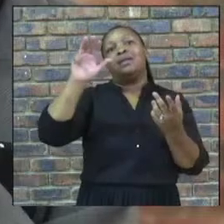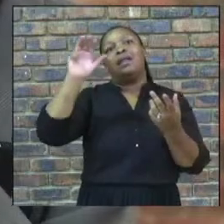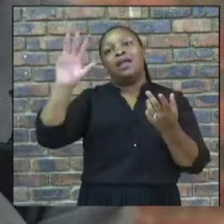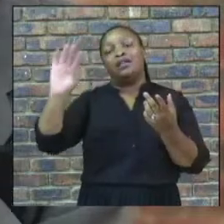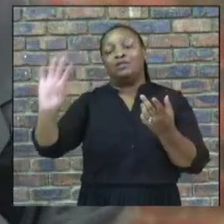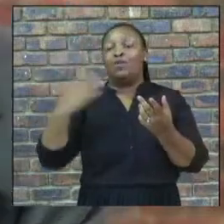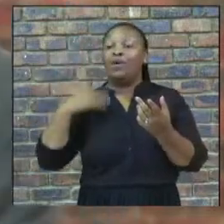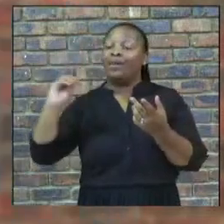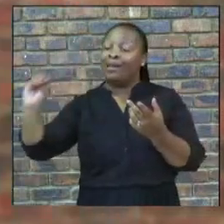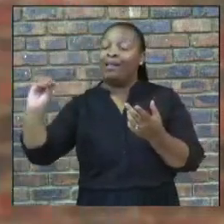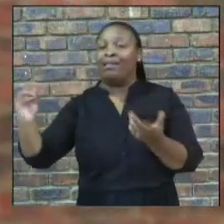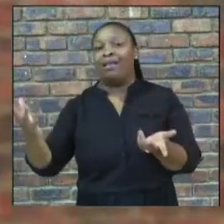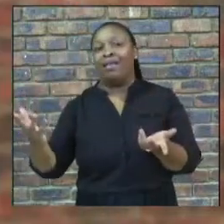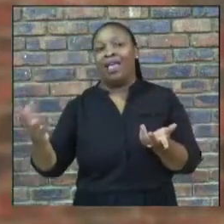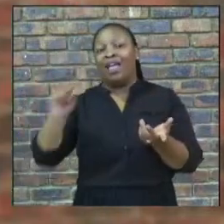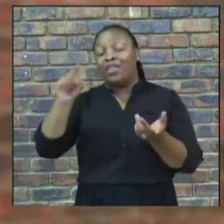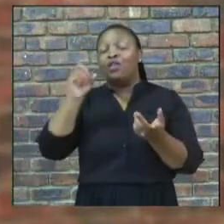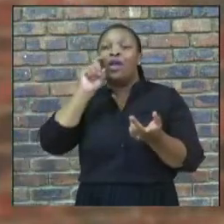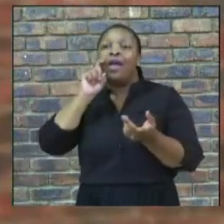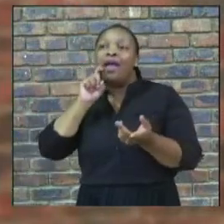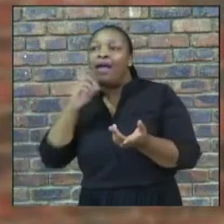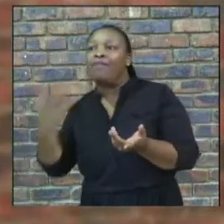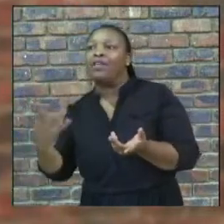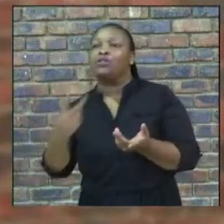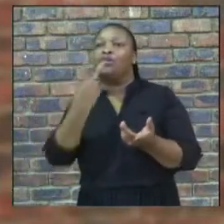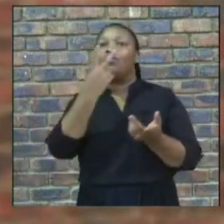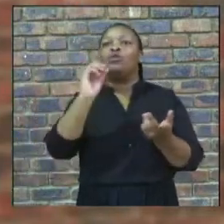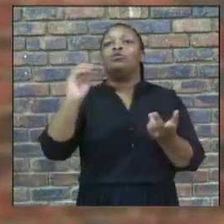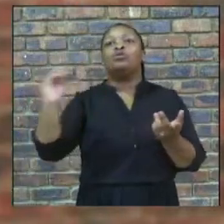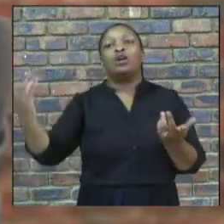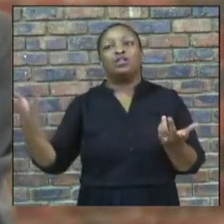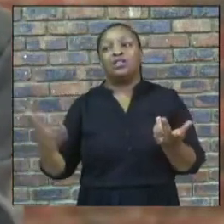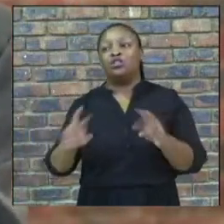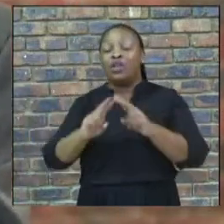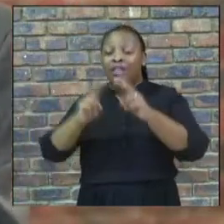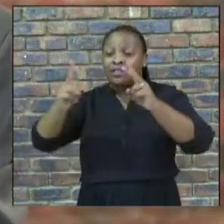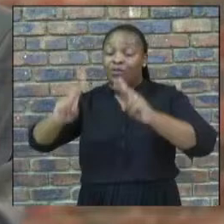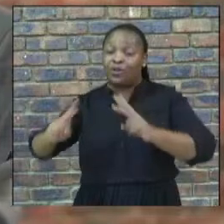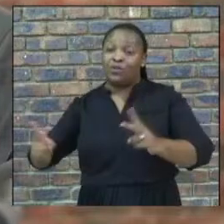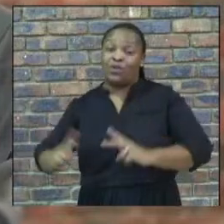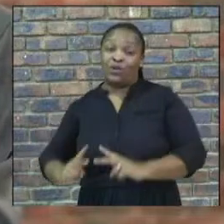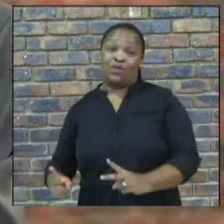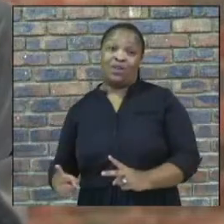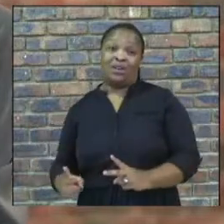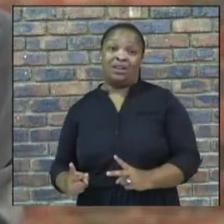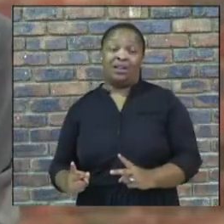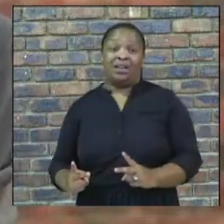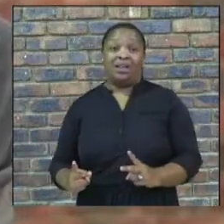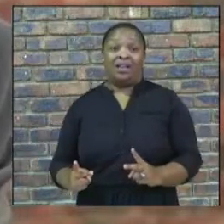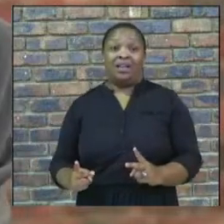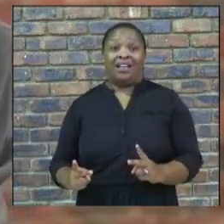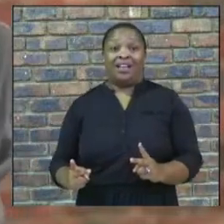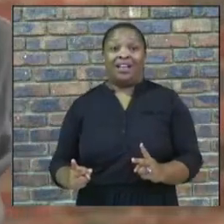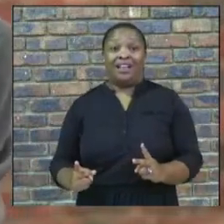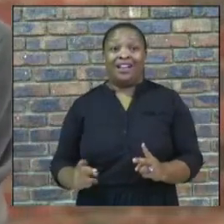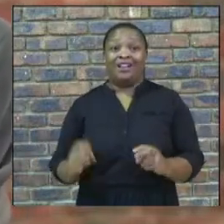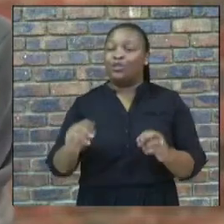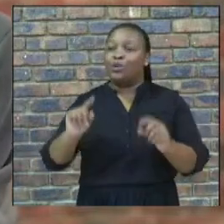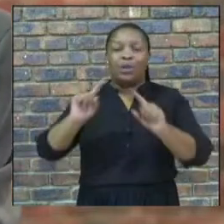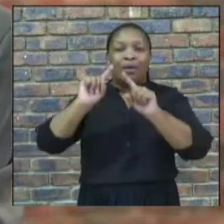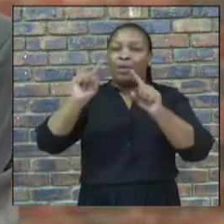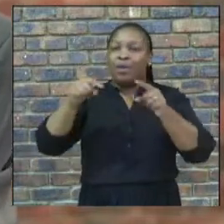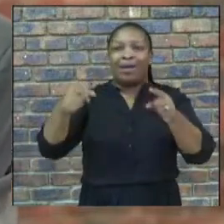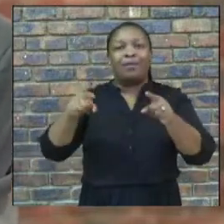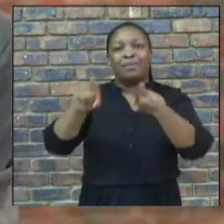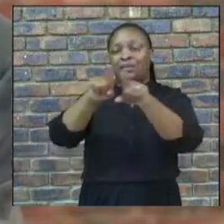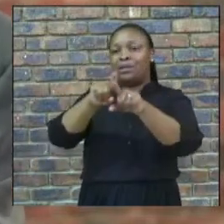this country. You have got the age of 2000s. So those that we can't think the same. We can't see the things the same.